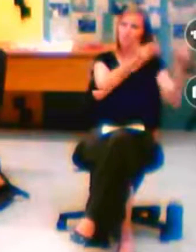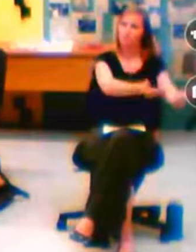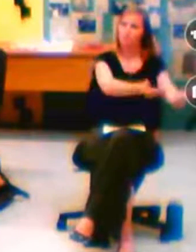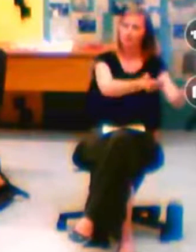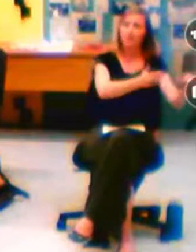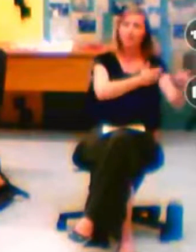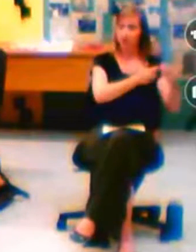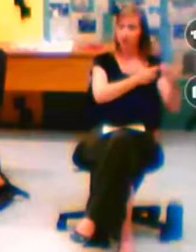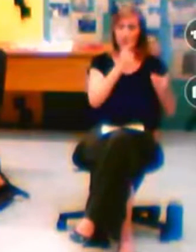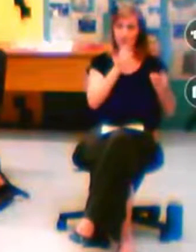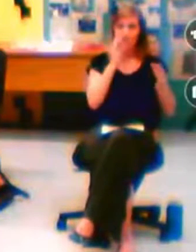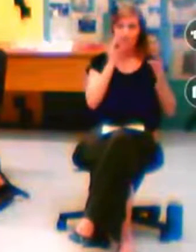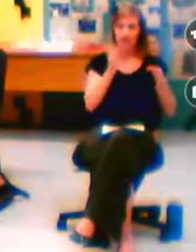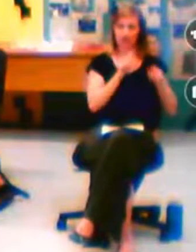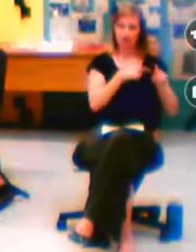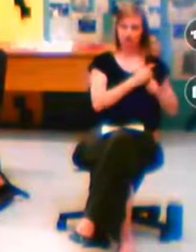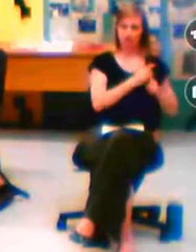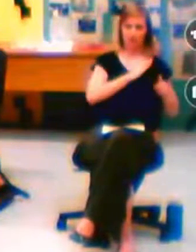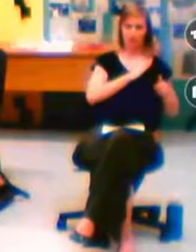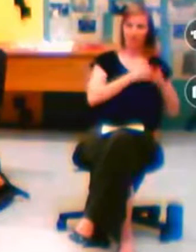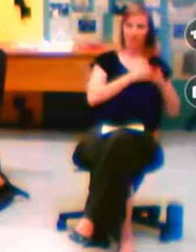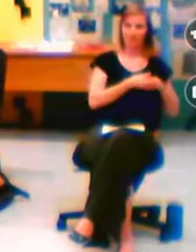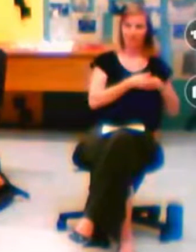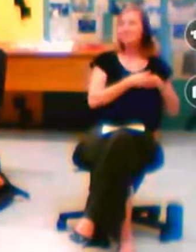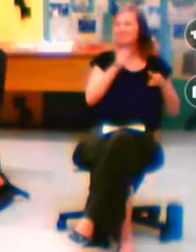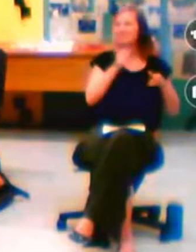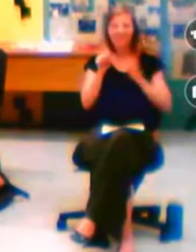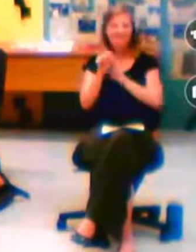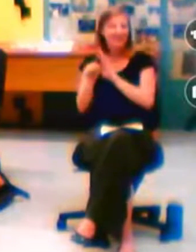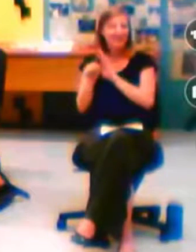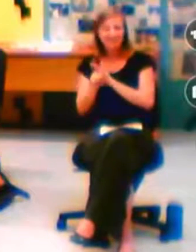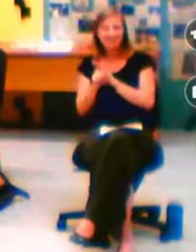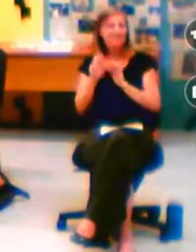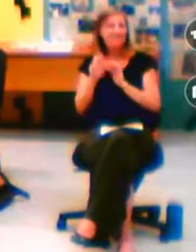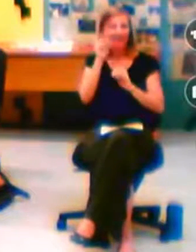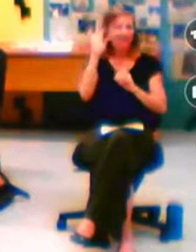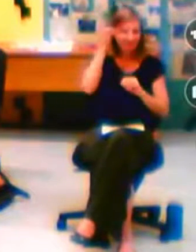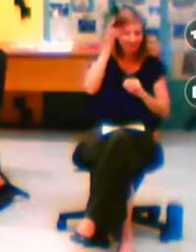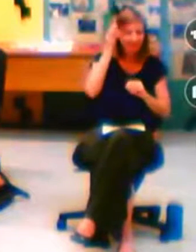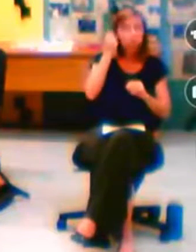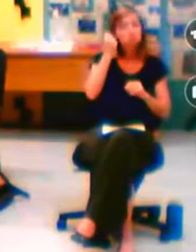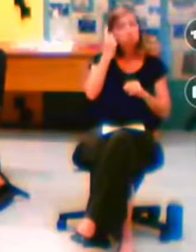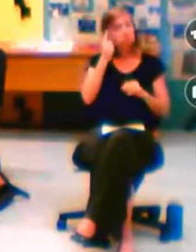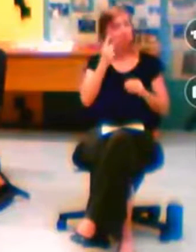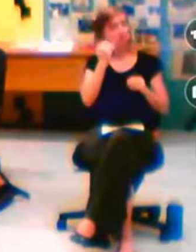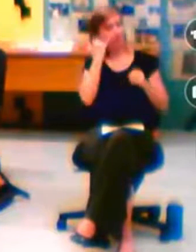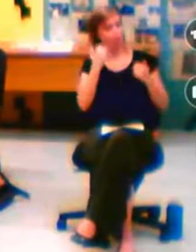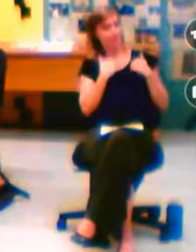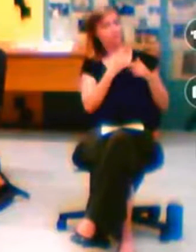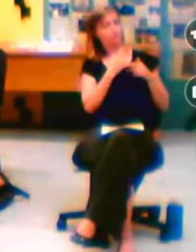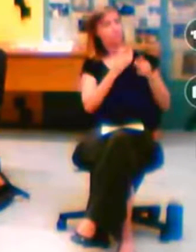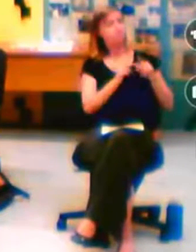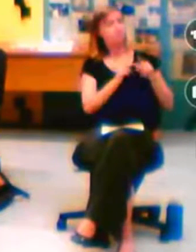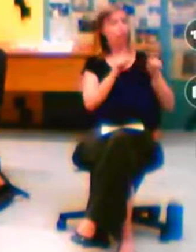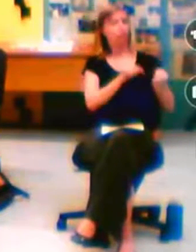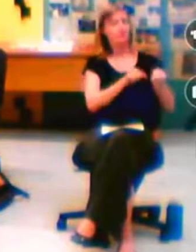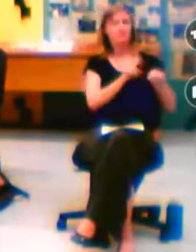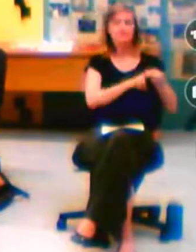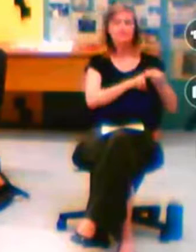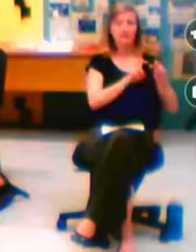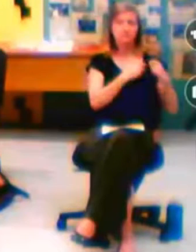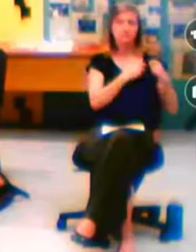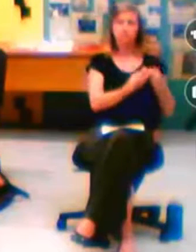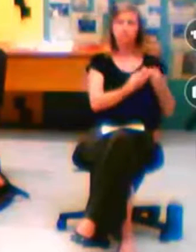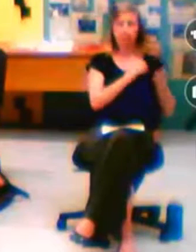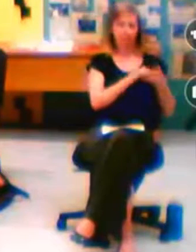for this and it passes, the board is going to decide whether or not it thinks it's financially reasonable to go forward. Not the federal government,